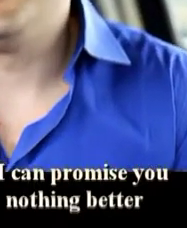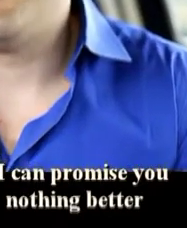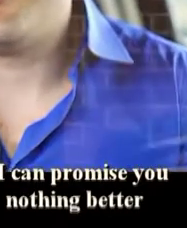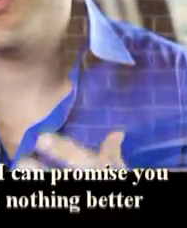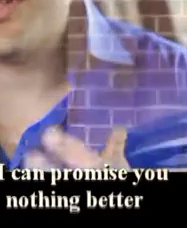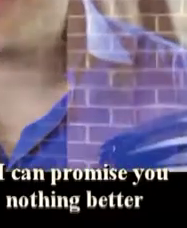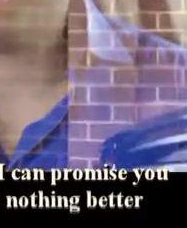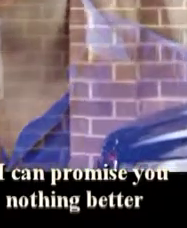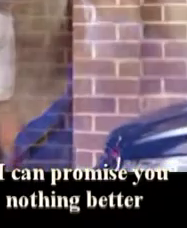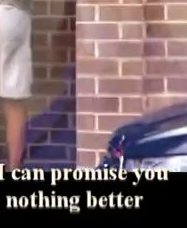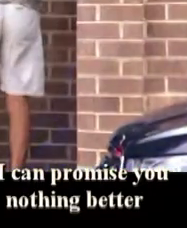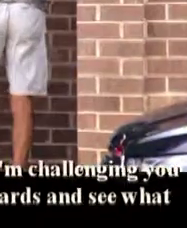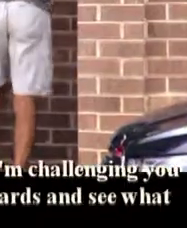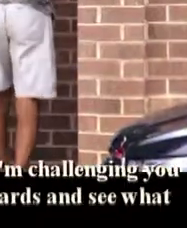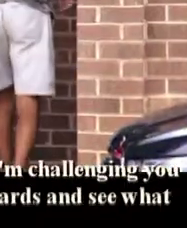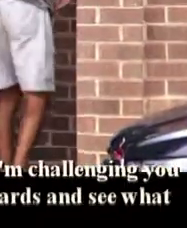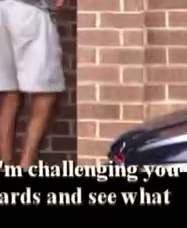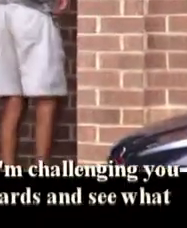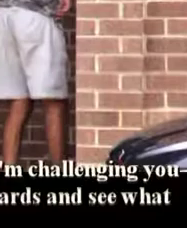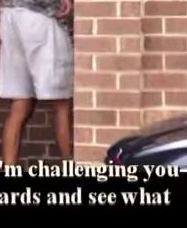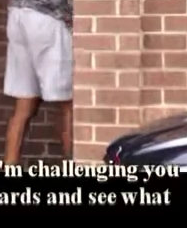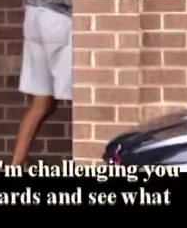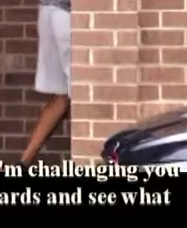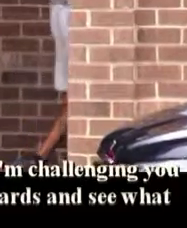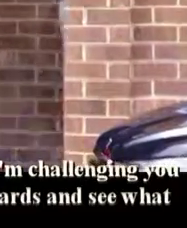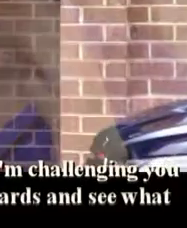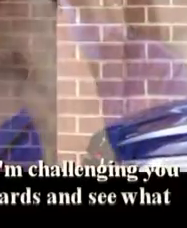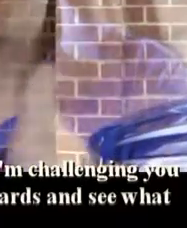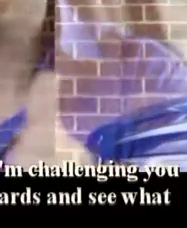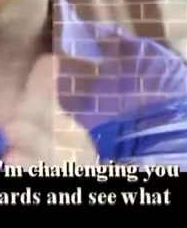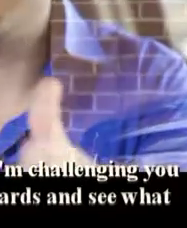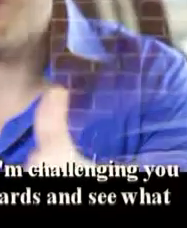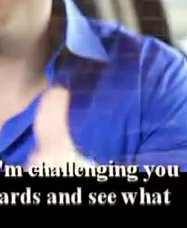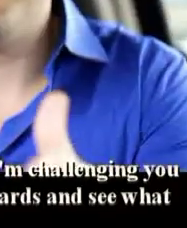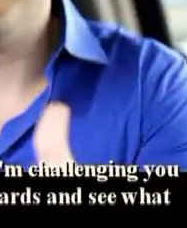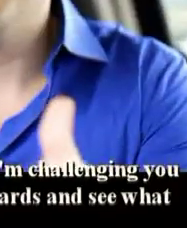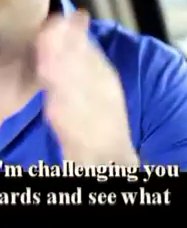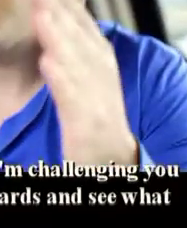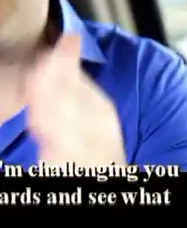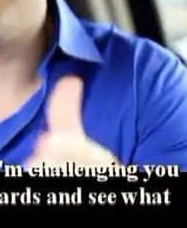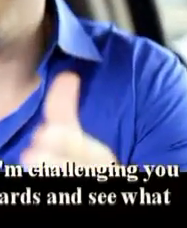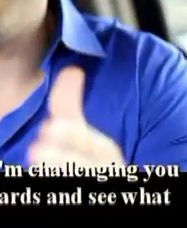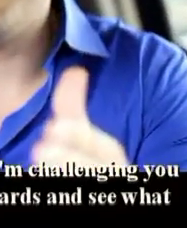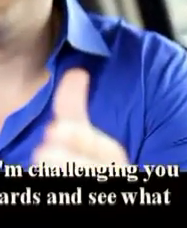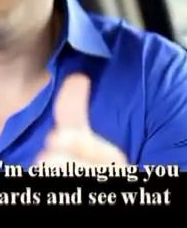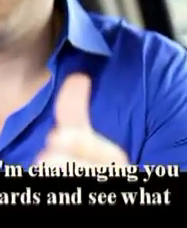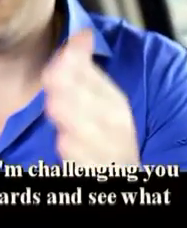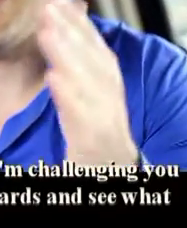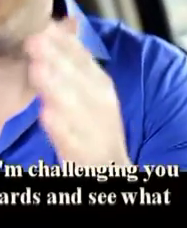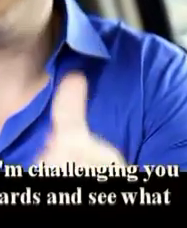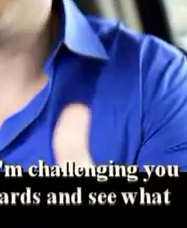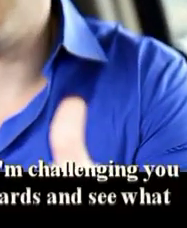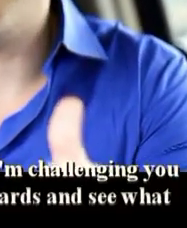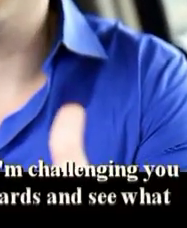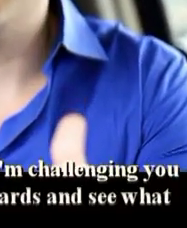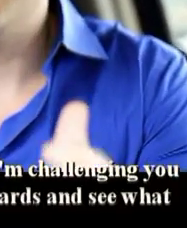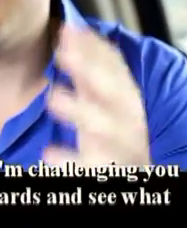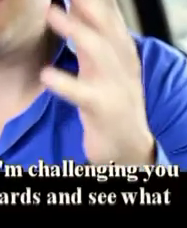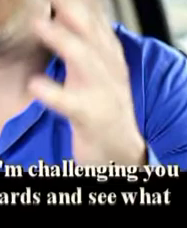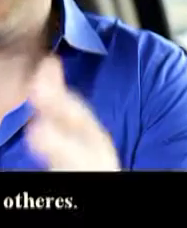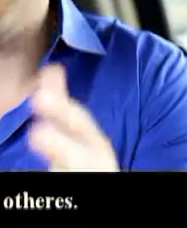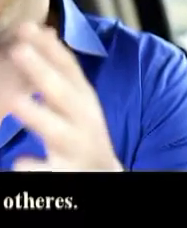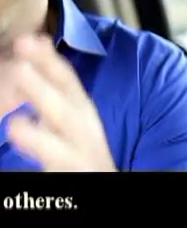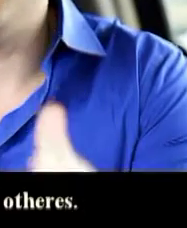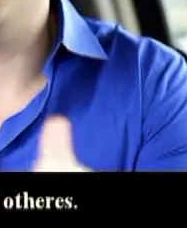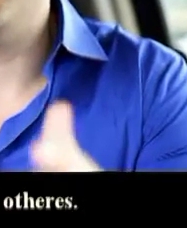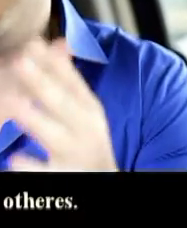heart that there is nothing better than to share your faith with people. So I'm challenging you today, share your faith, hand out these cards, and